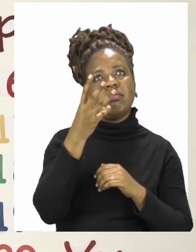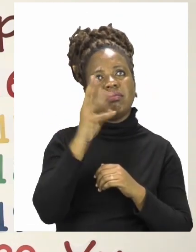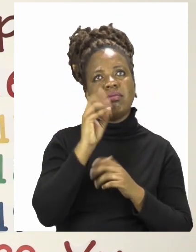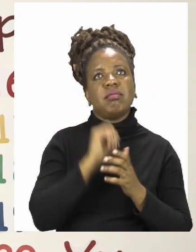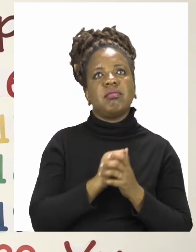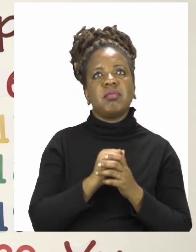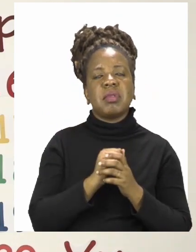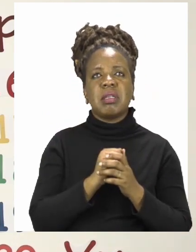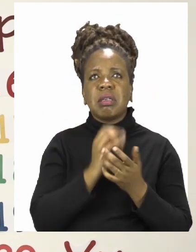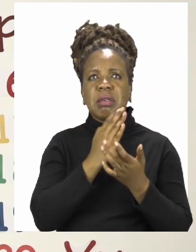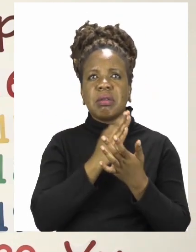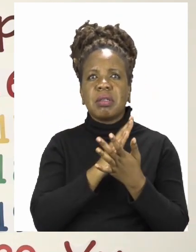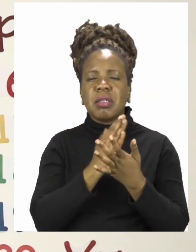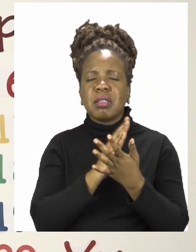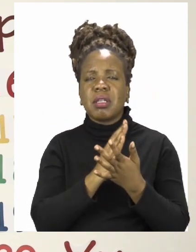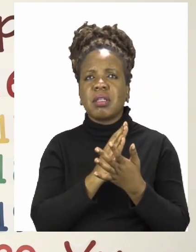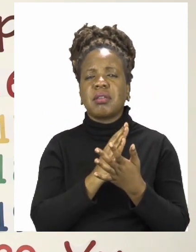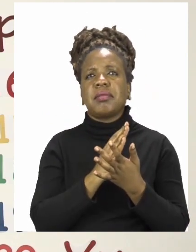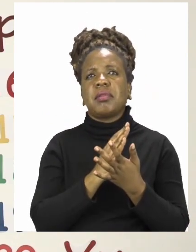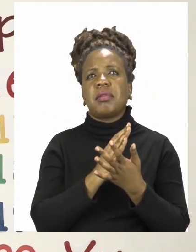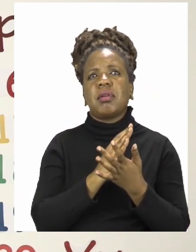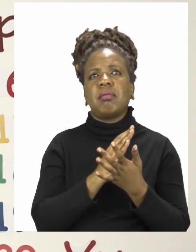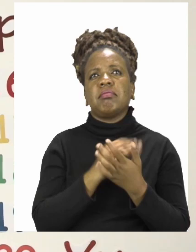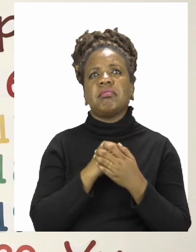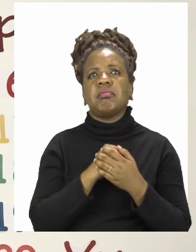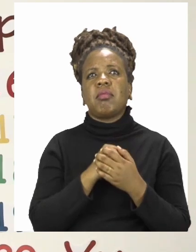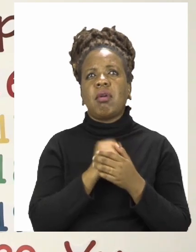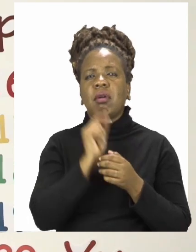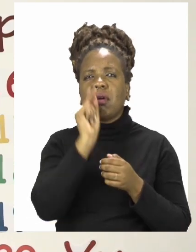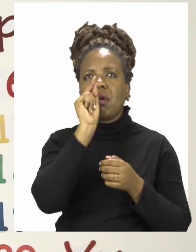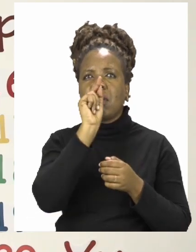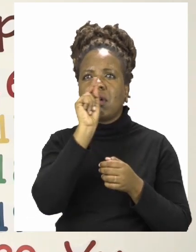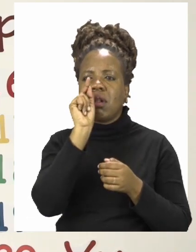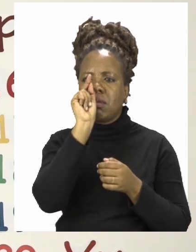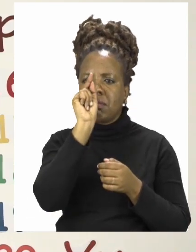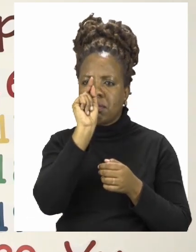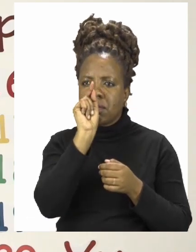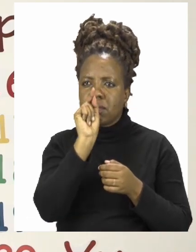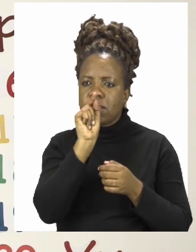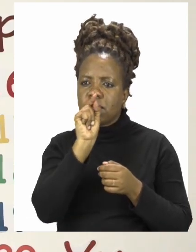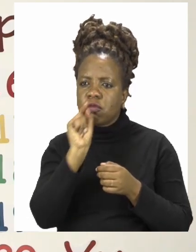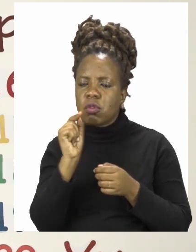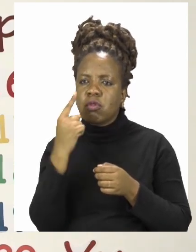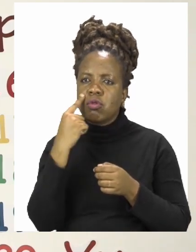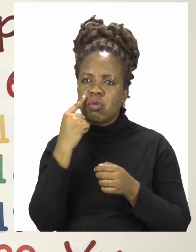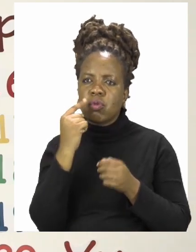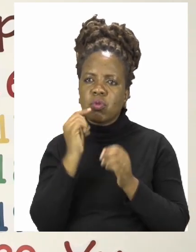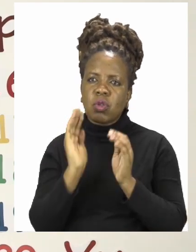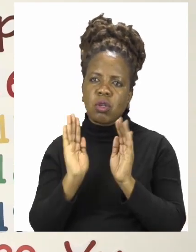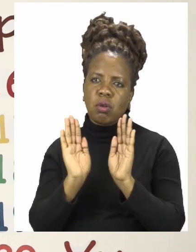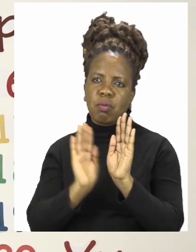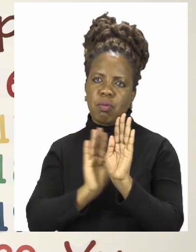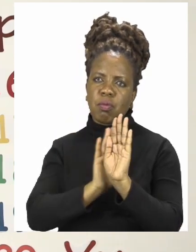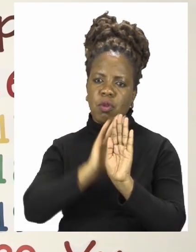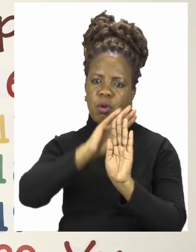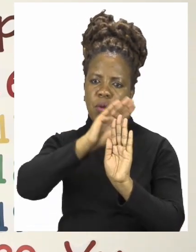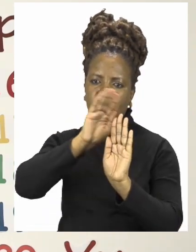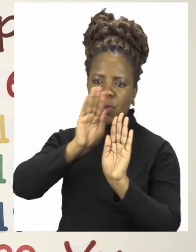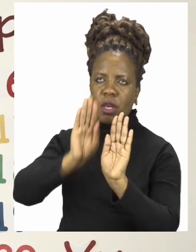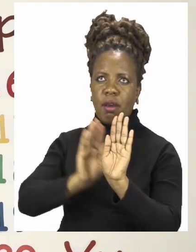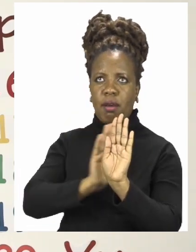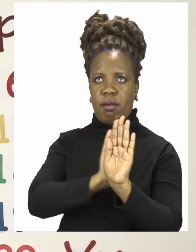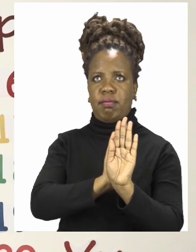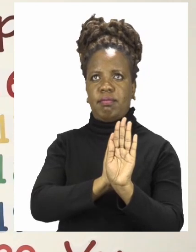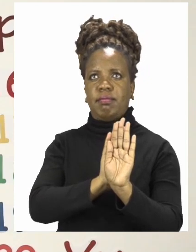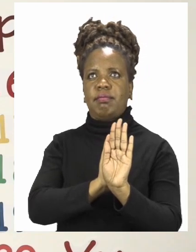is behind the cube. There are many other things in our lives that are cubed shape, but I'm not going to tell